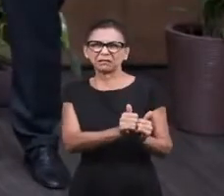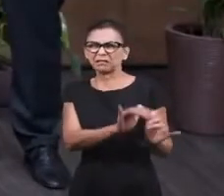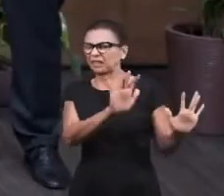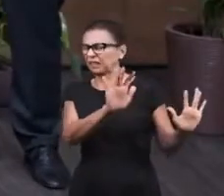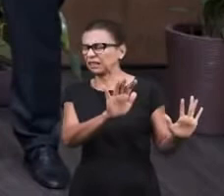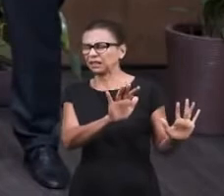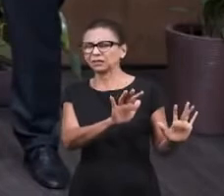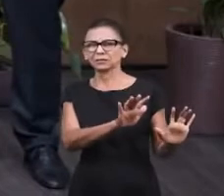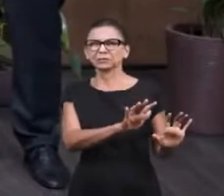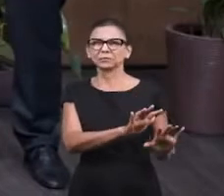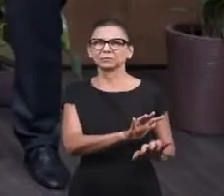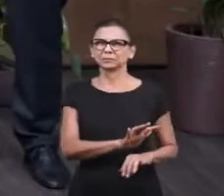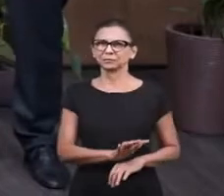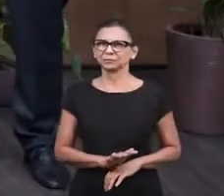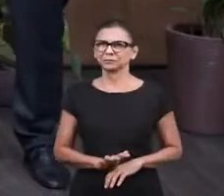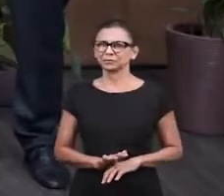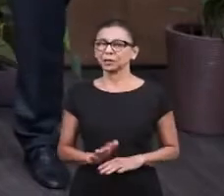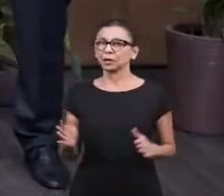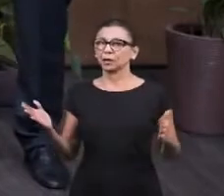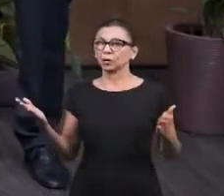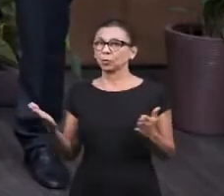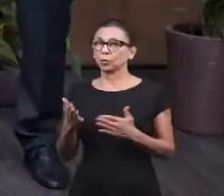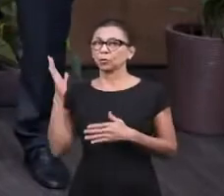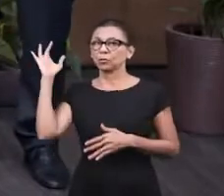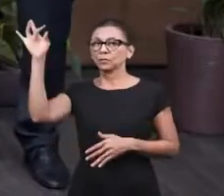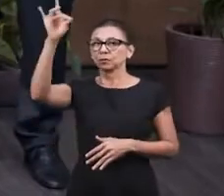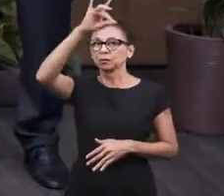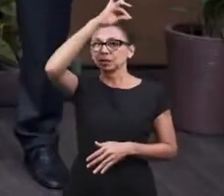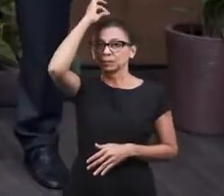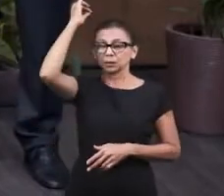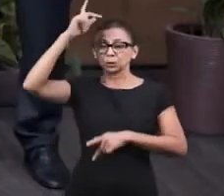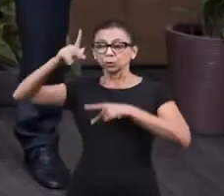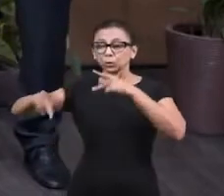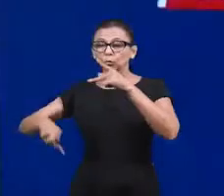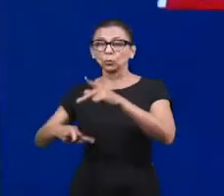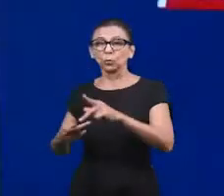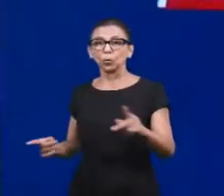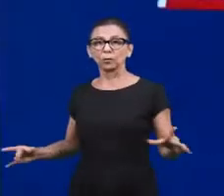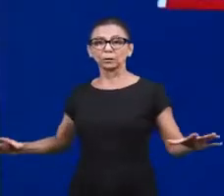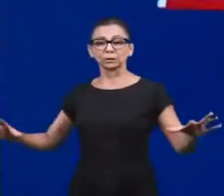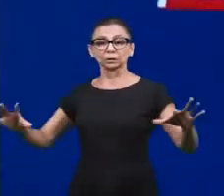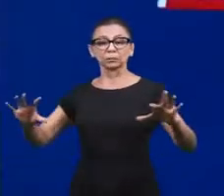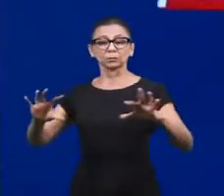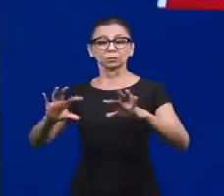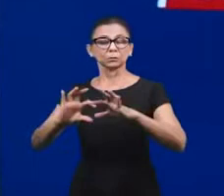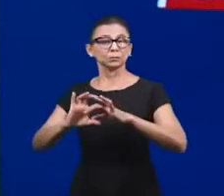The Holy Spirit wants to bring fellowship to his people.